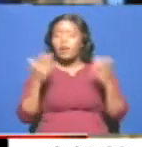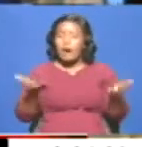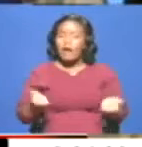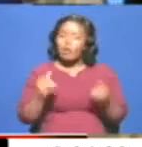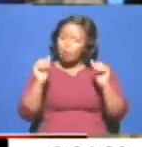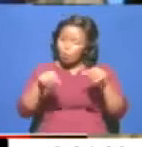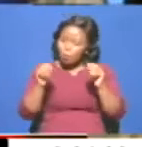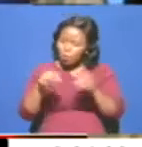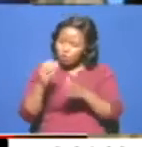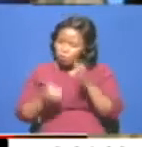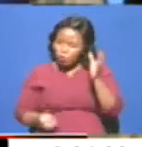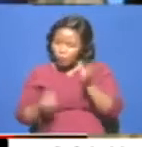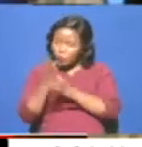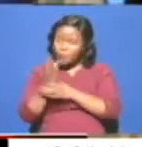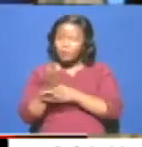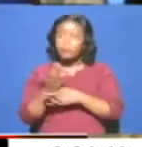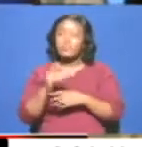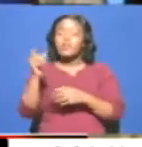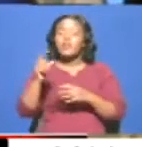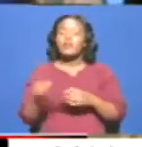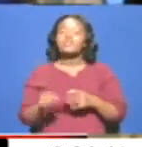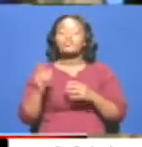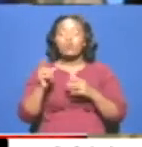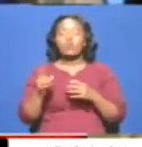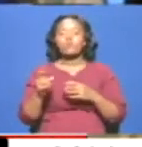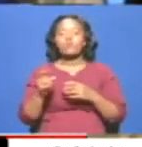a regional manufacturer